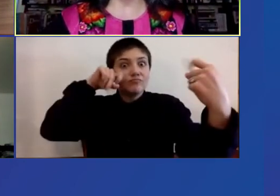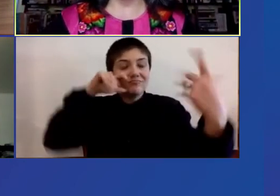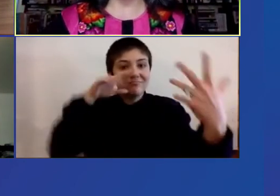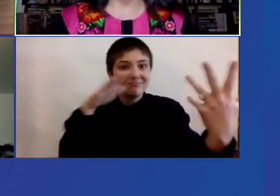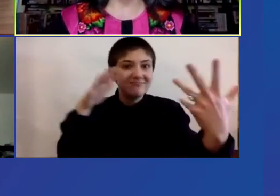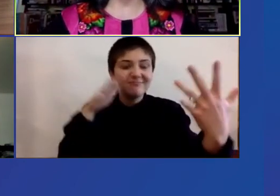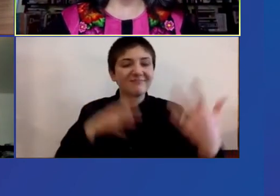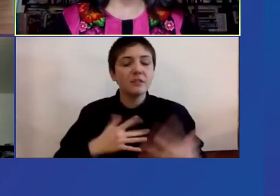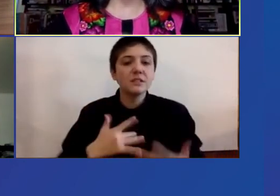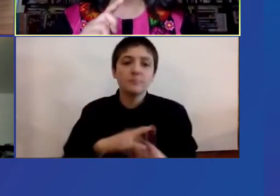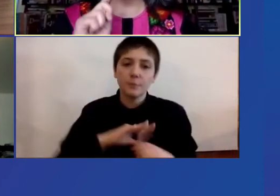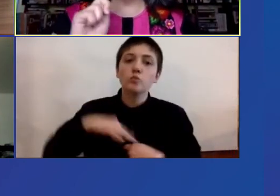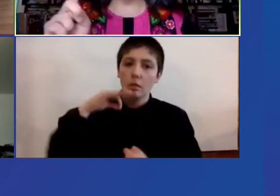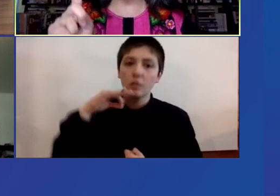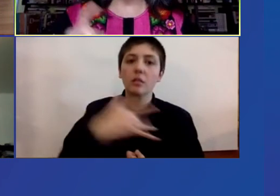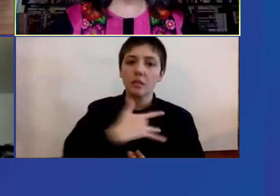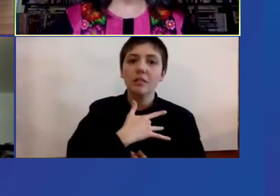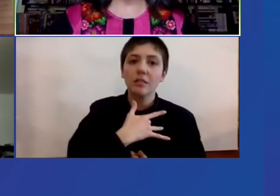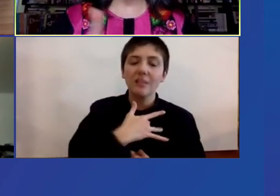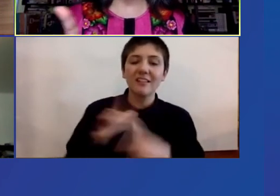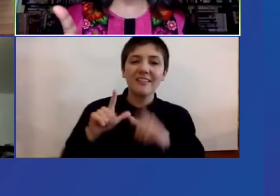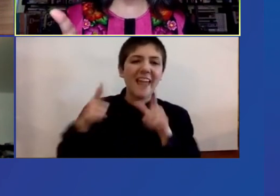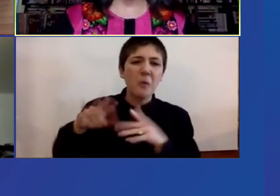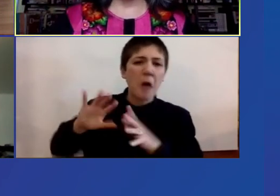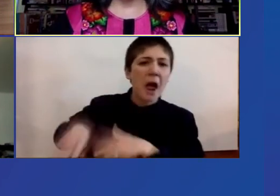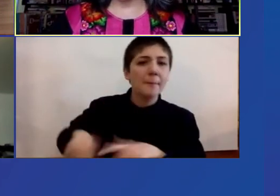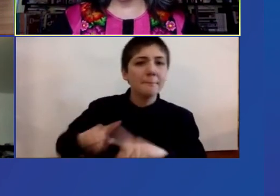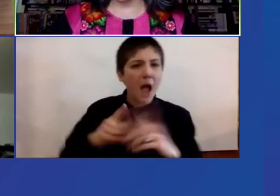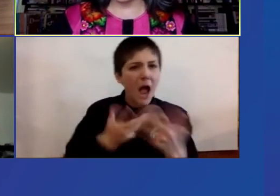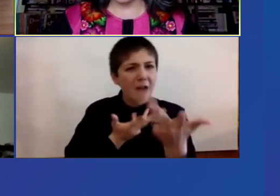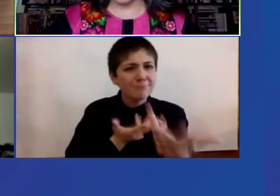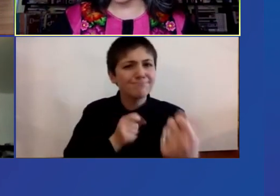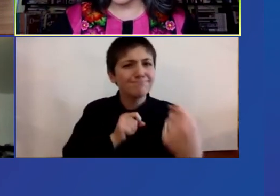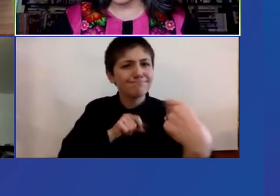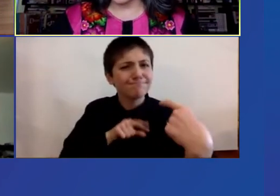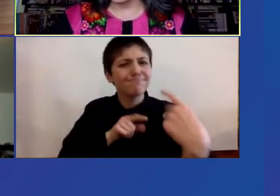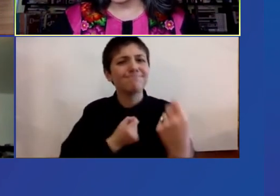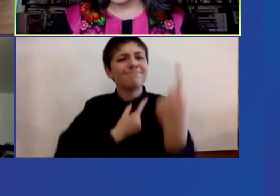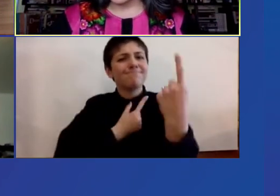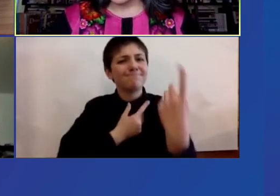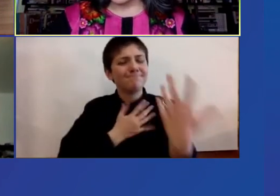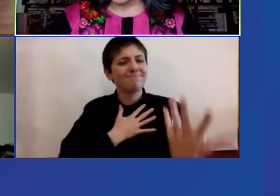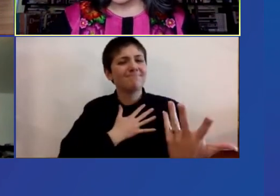as well. And going back to something that Sewaa mentioned about